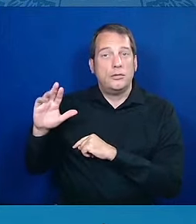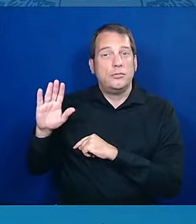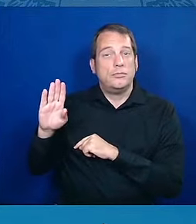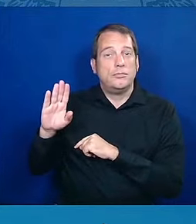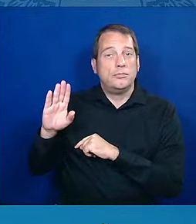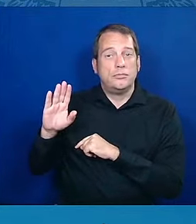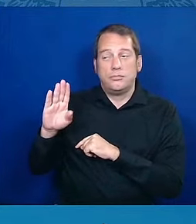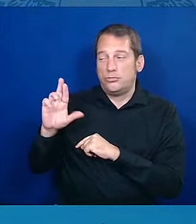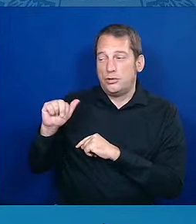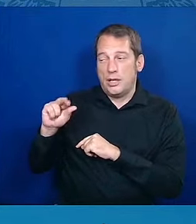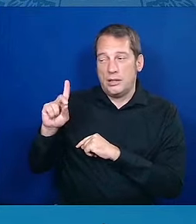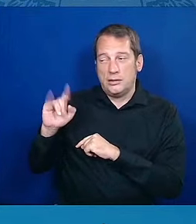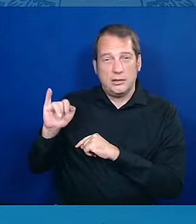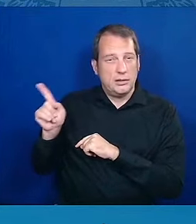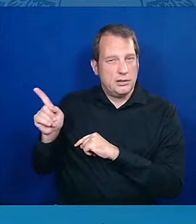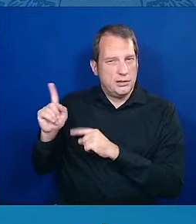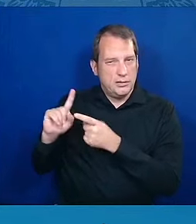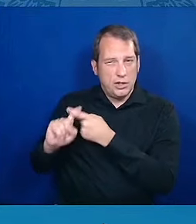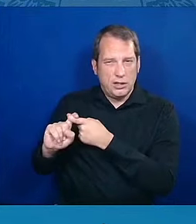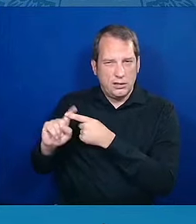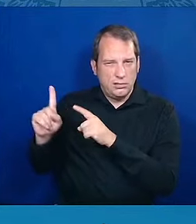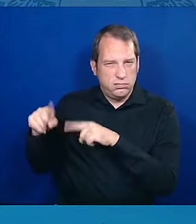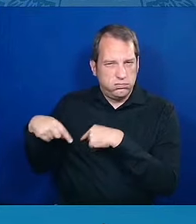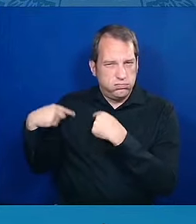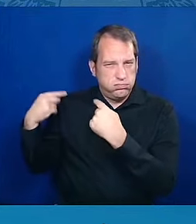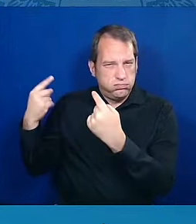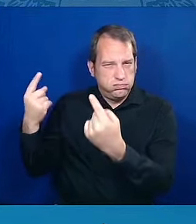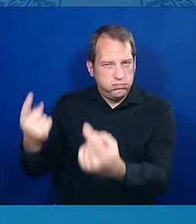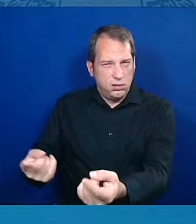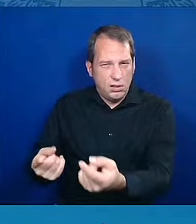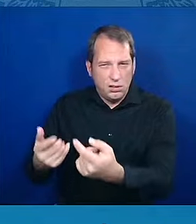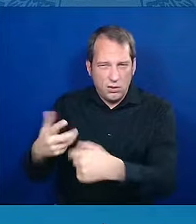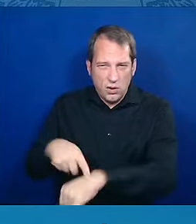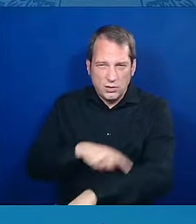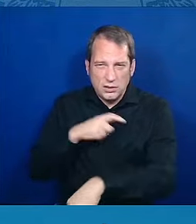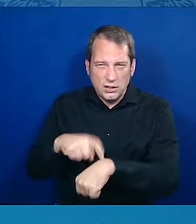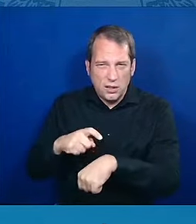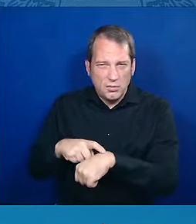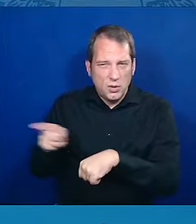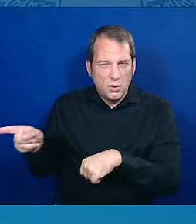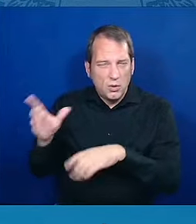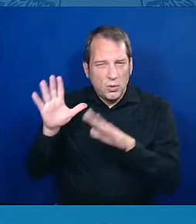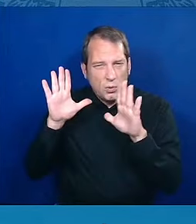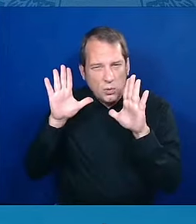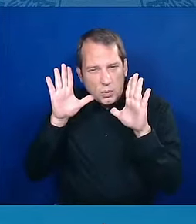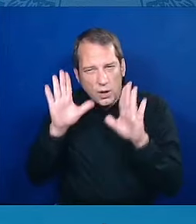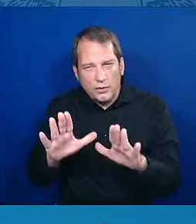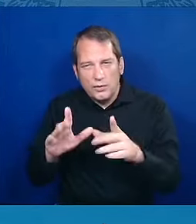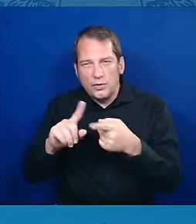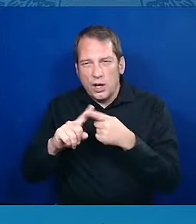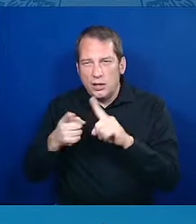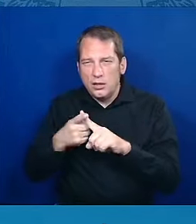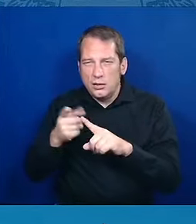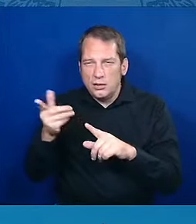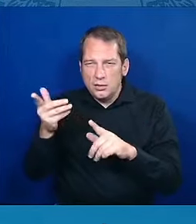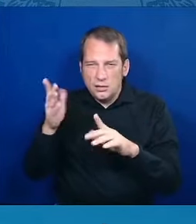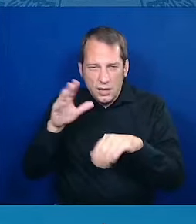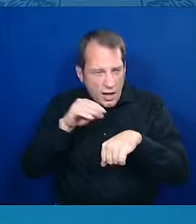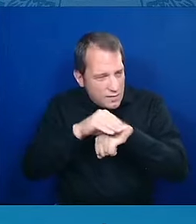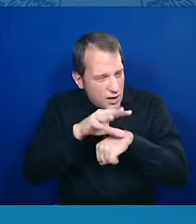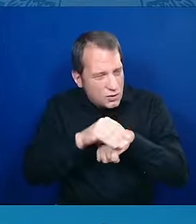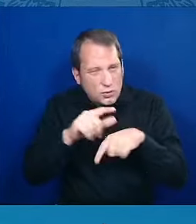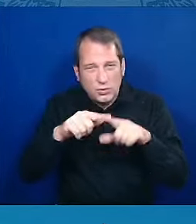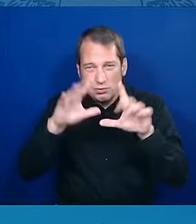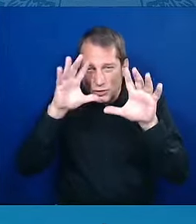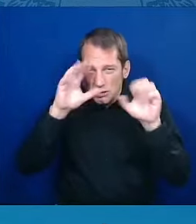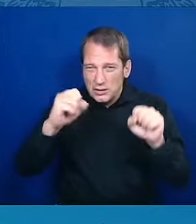an incredible friend and an advisor to the president and me. And I want to thank you on behalf of the president and me and